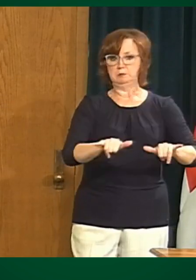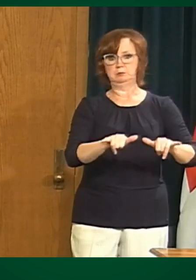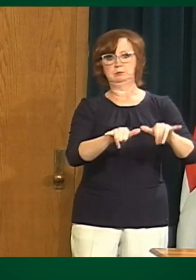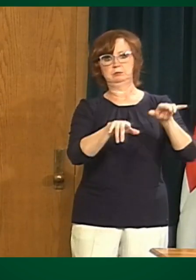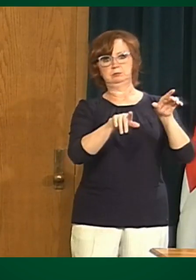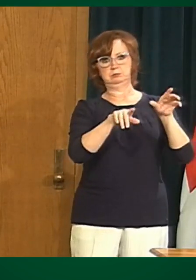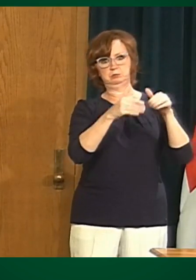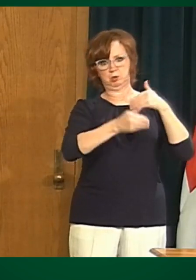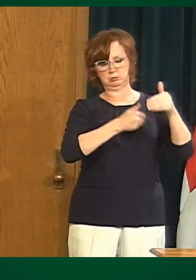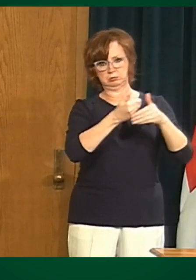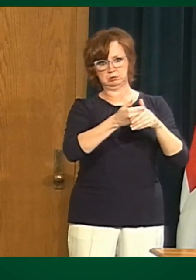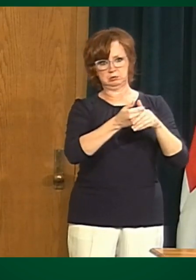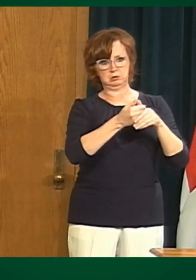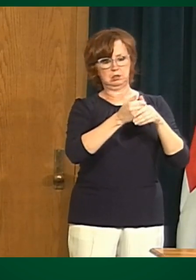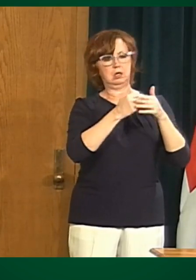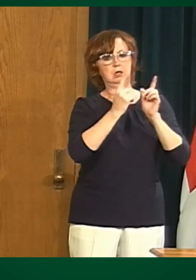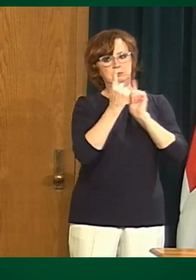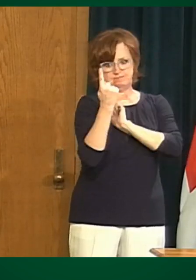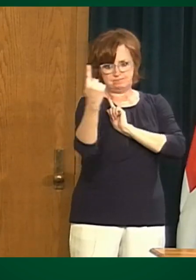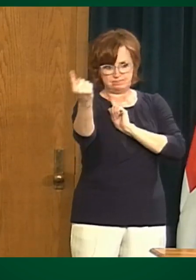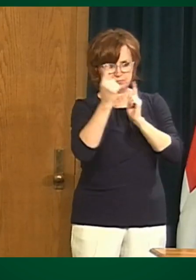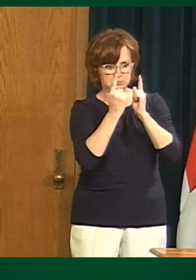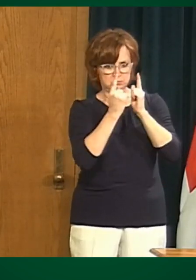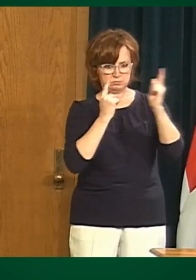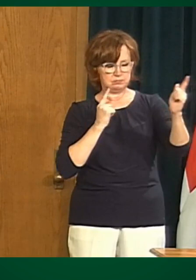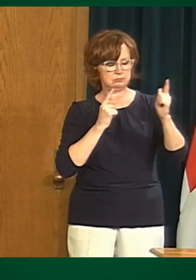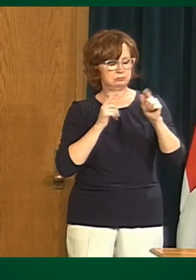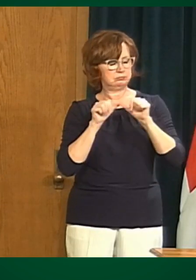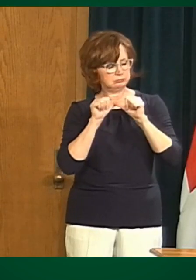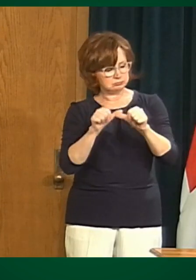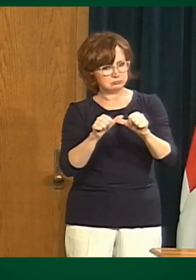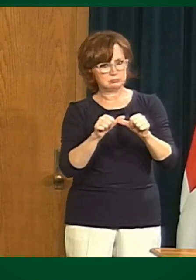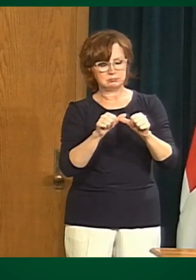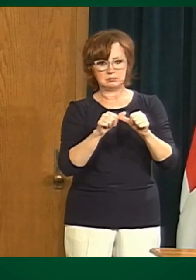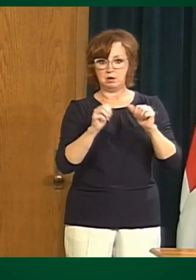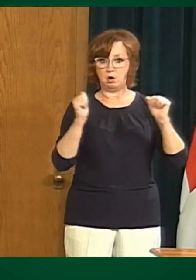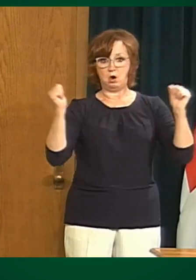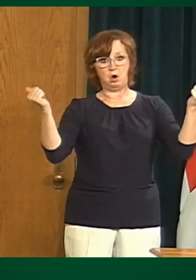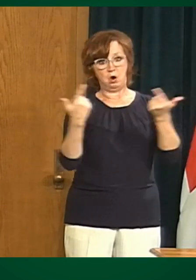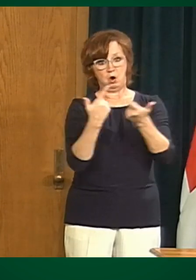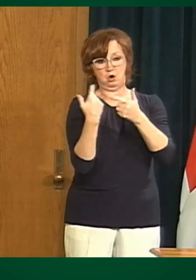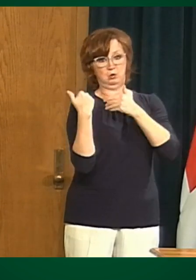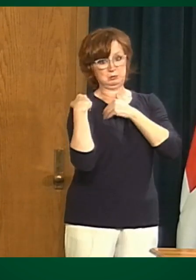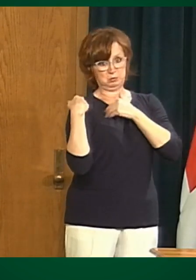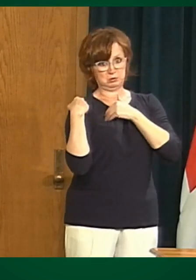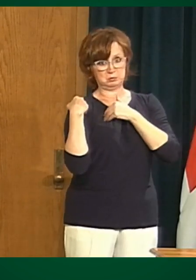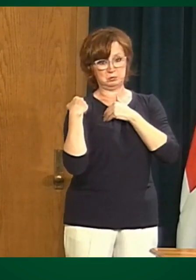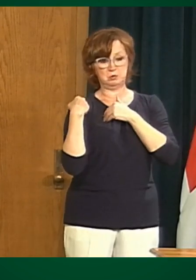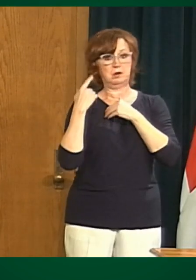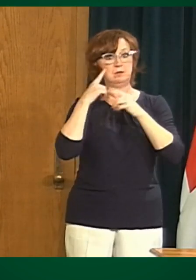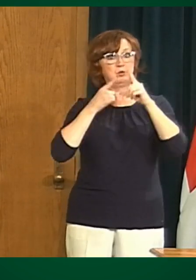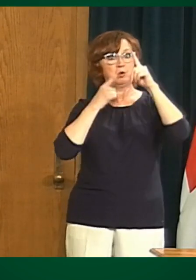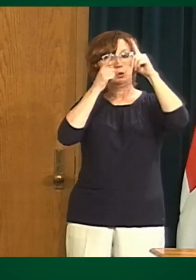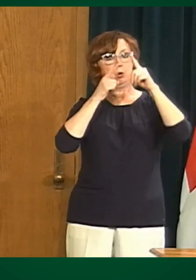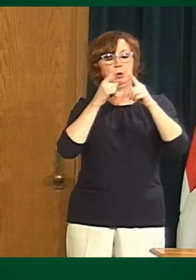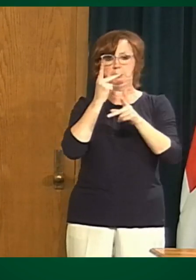continue. We must all do our part to continue flattening the curve and to continue